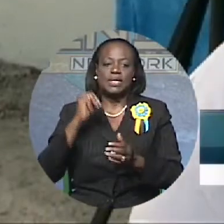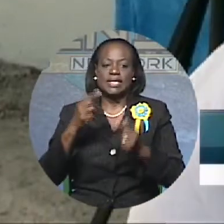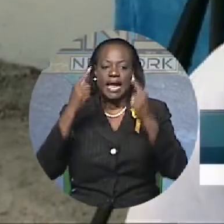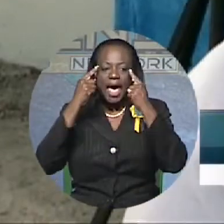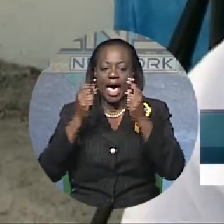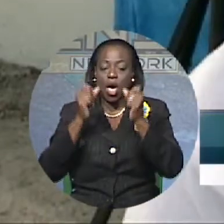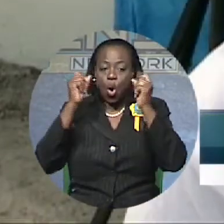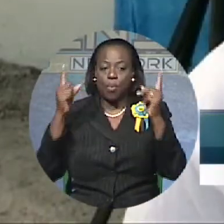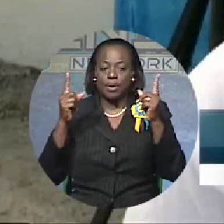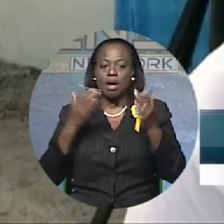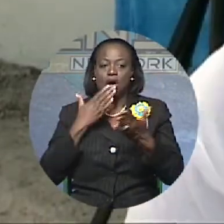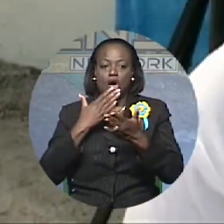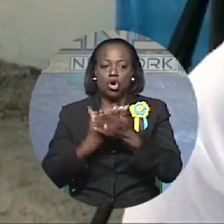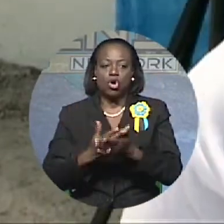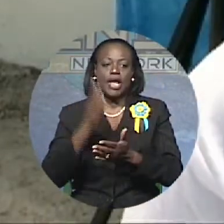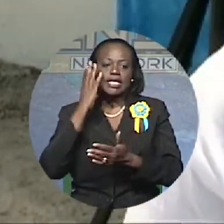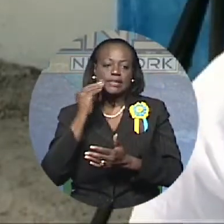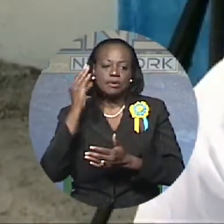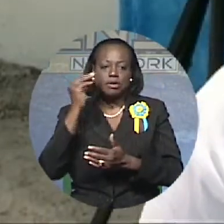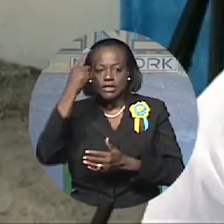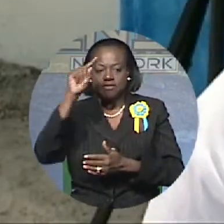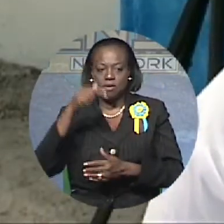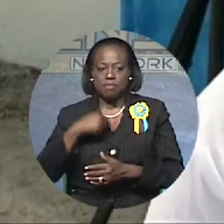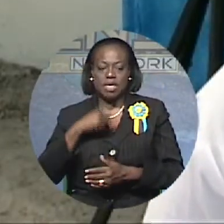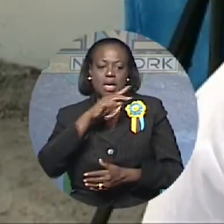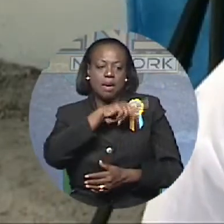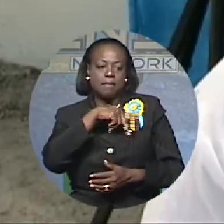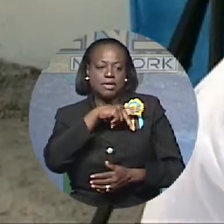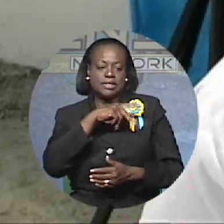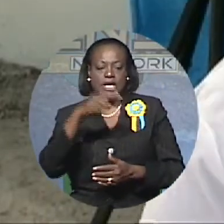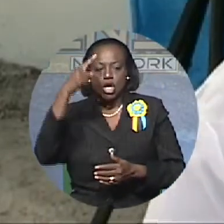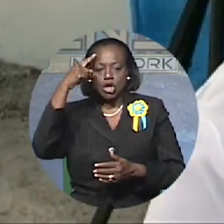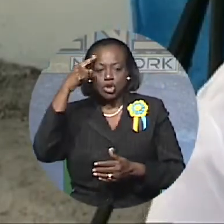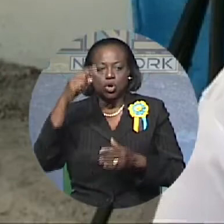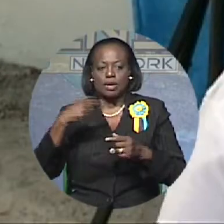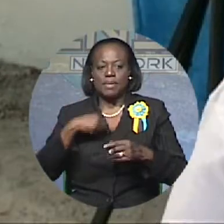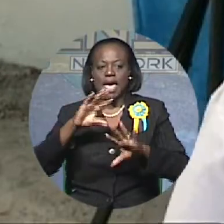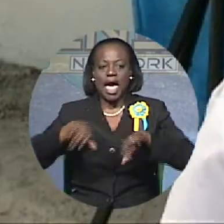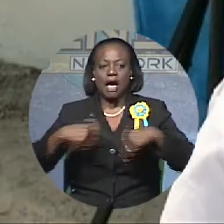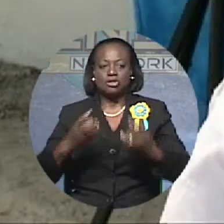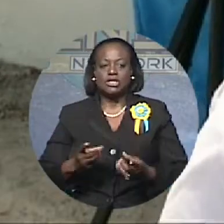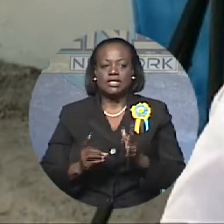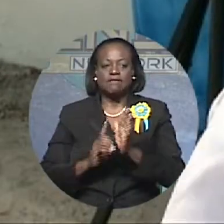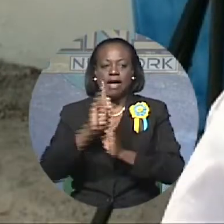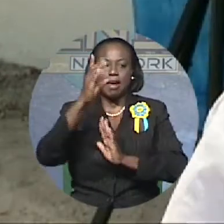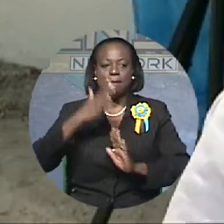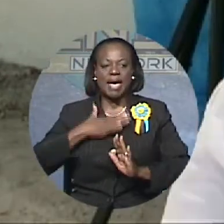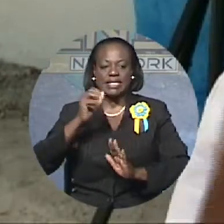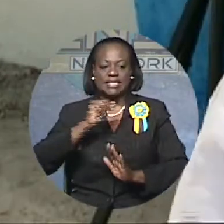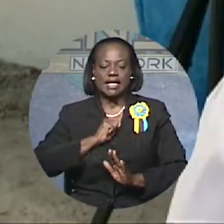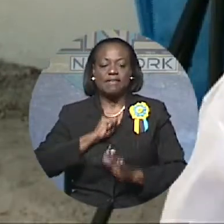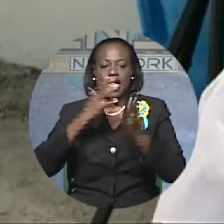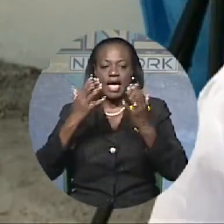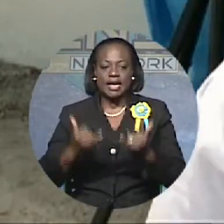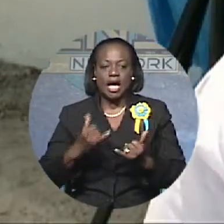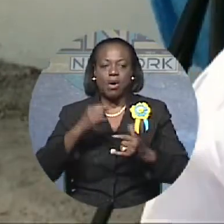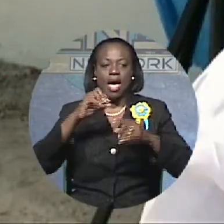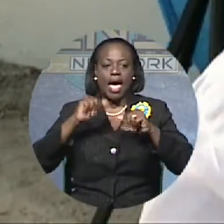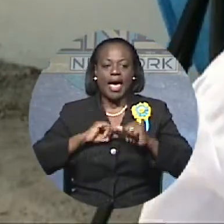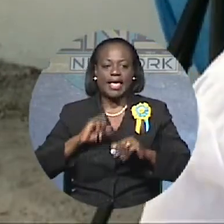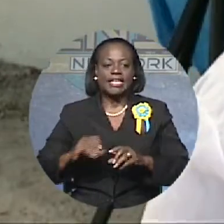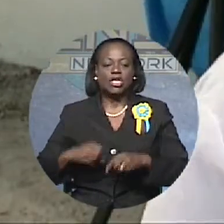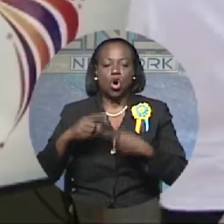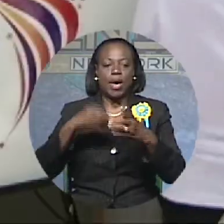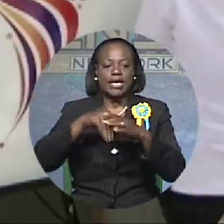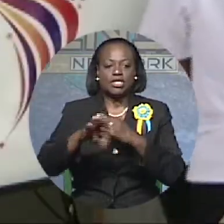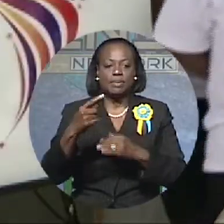was really a good experience for me personally because it taught me how to develop myself, and once I developed myself, I could go into my country and